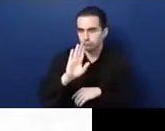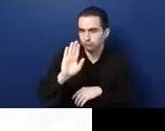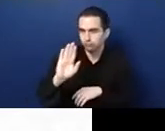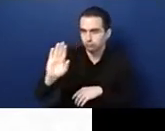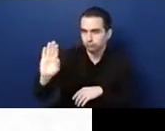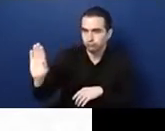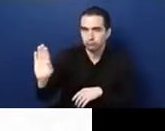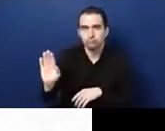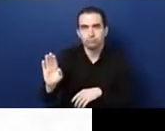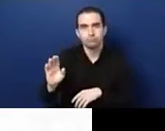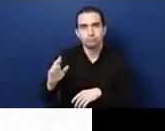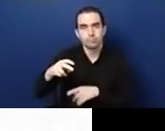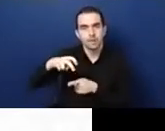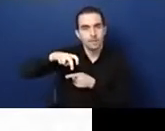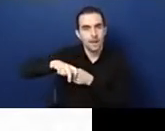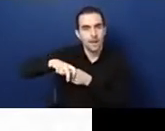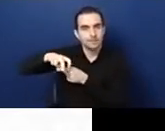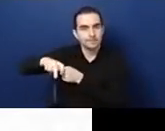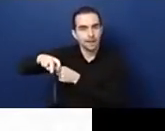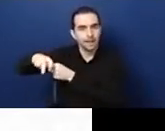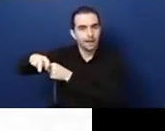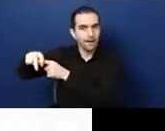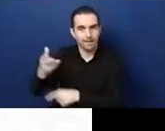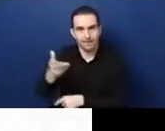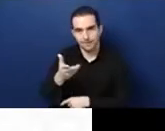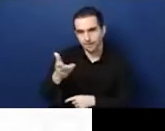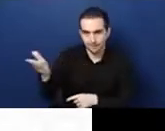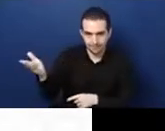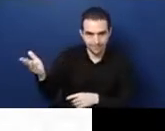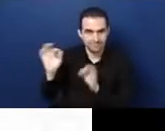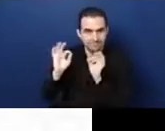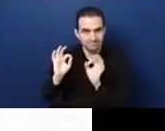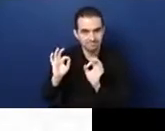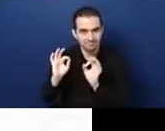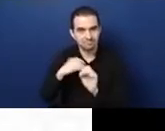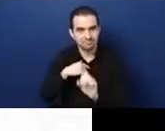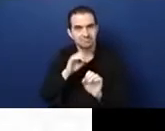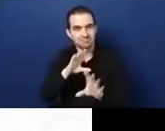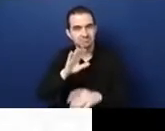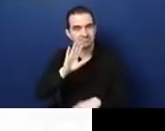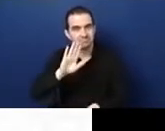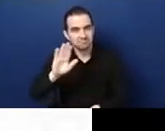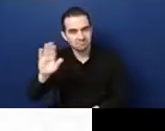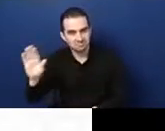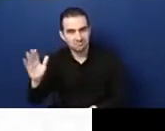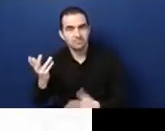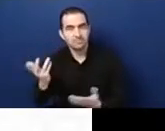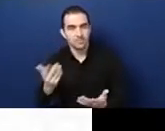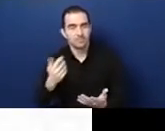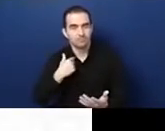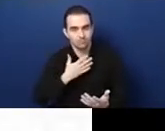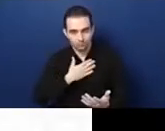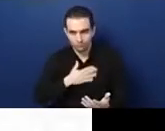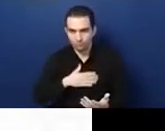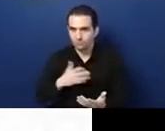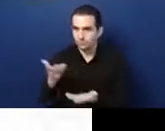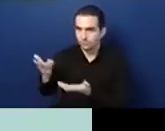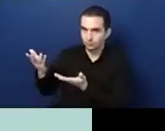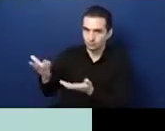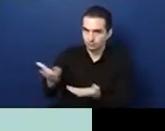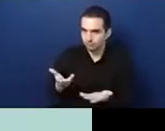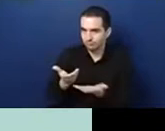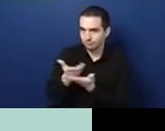It's time now to hear from them. So let me hand over to